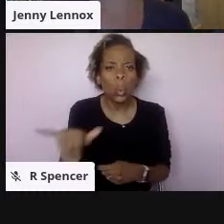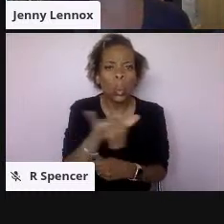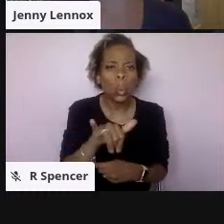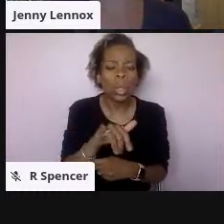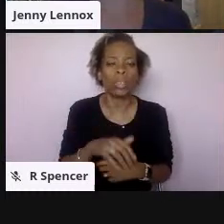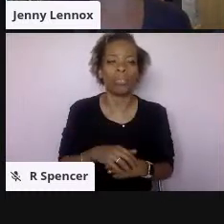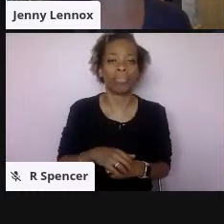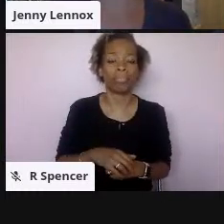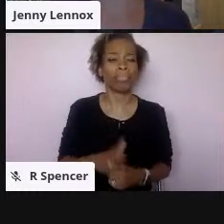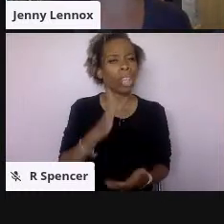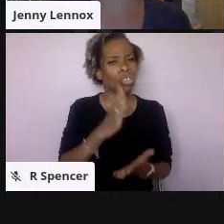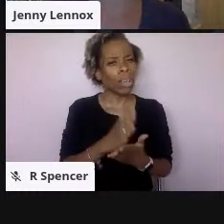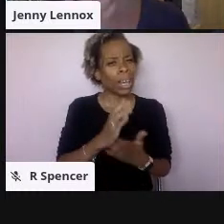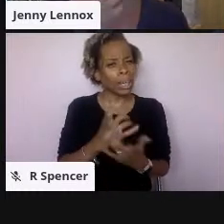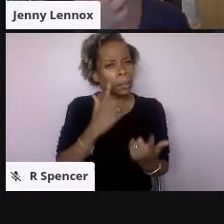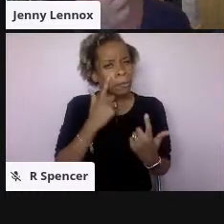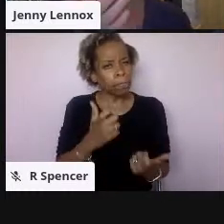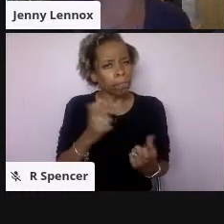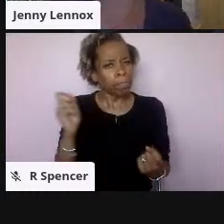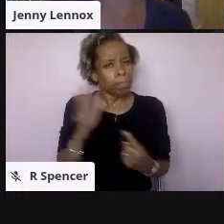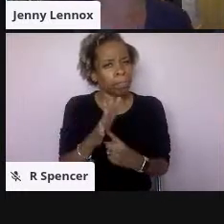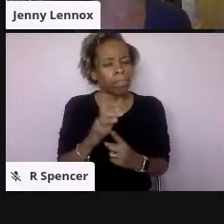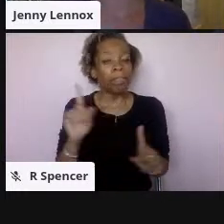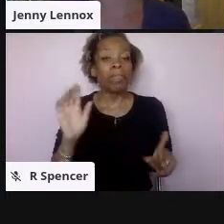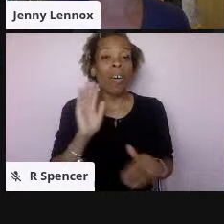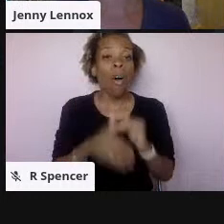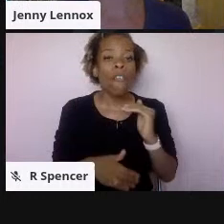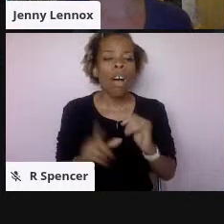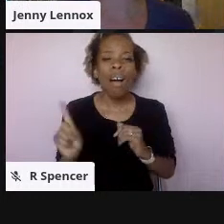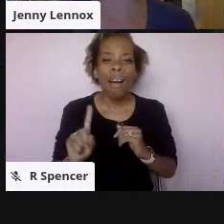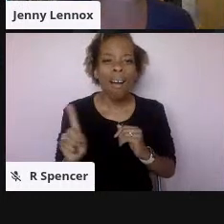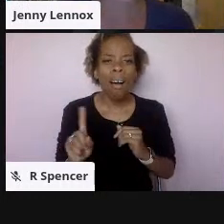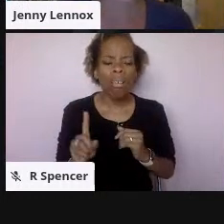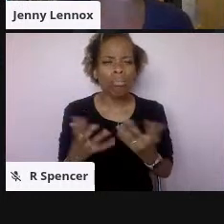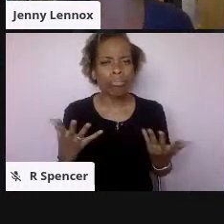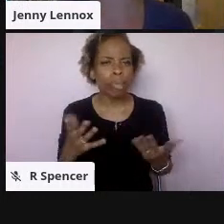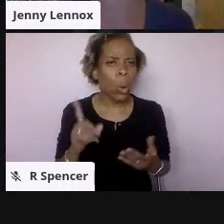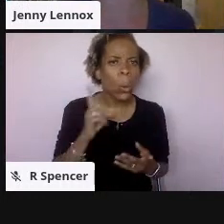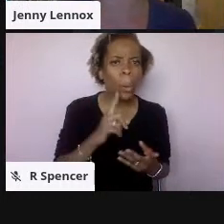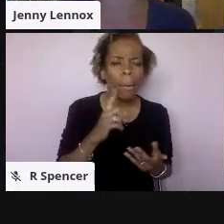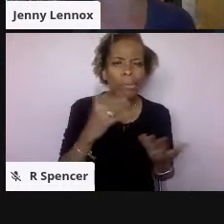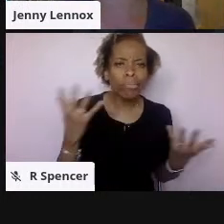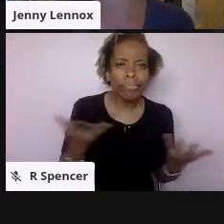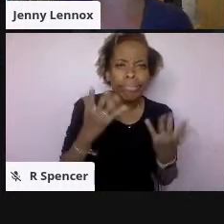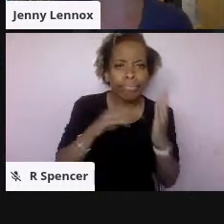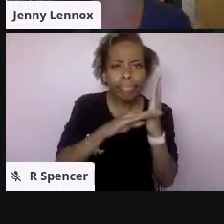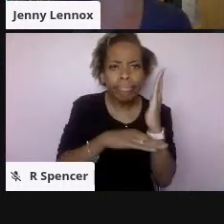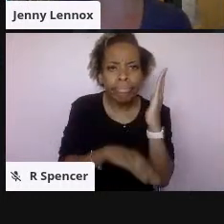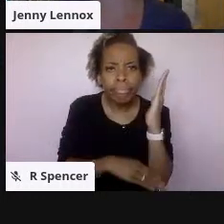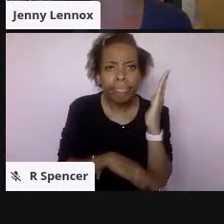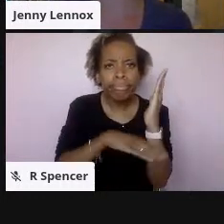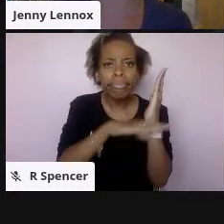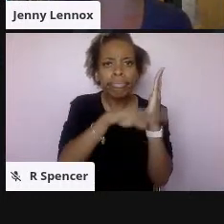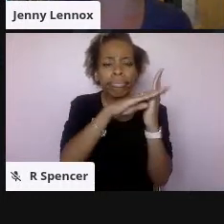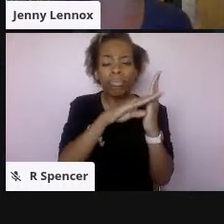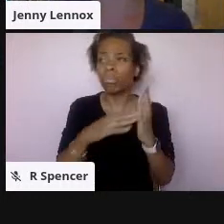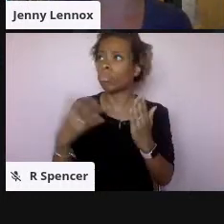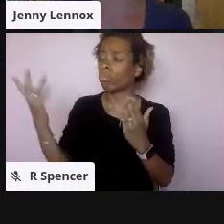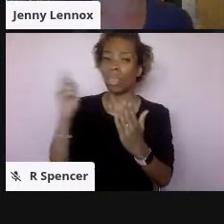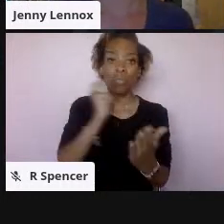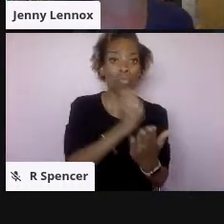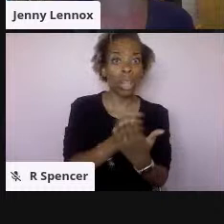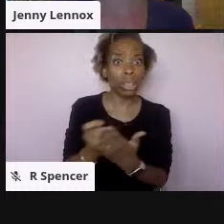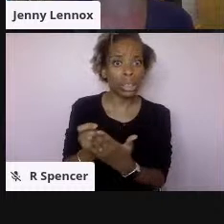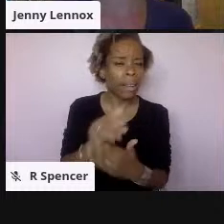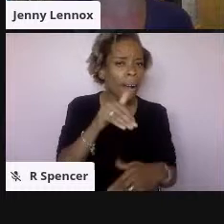really important thing to look at when you're looking at this kind of data is just, where do women sit and who are going to be impacted in any change they make. So if they're going to make